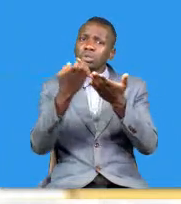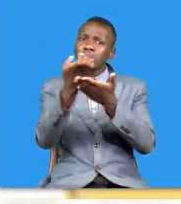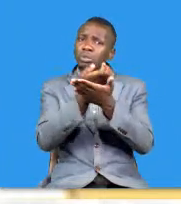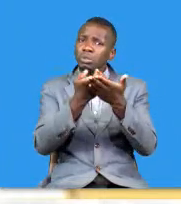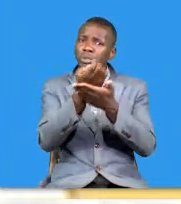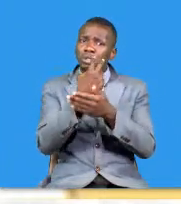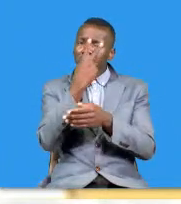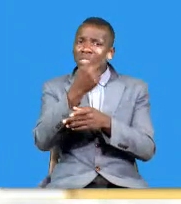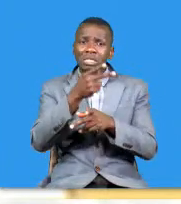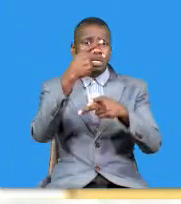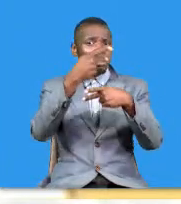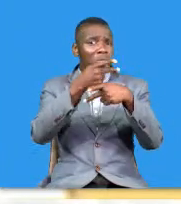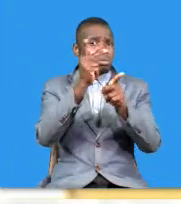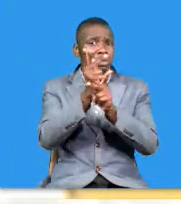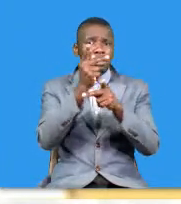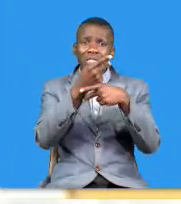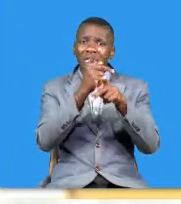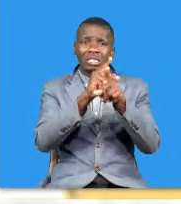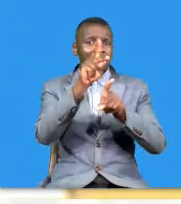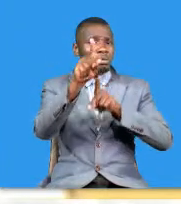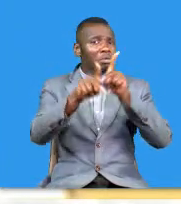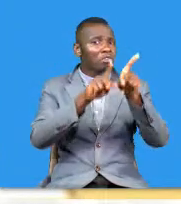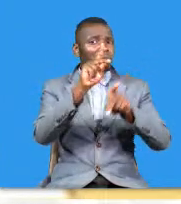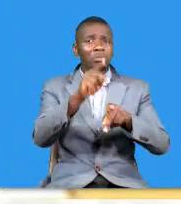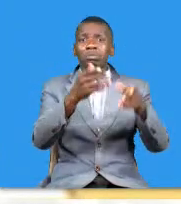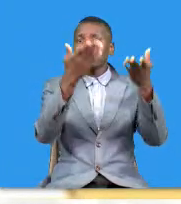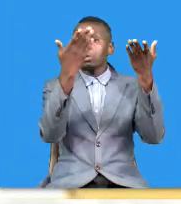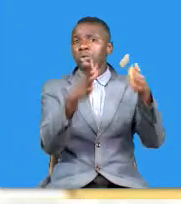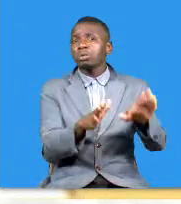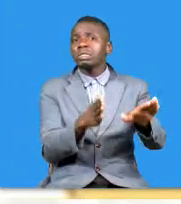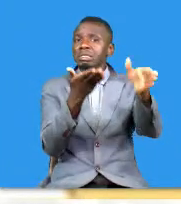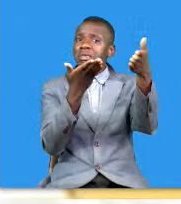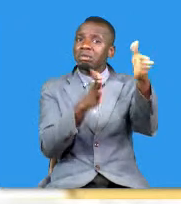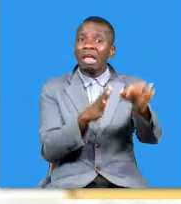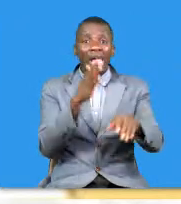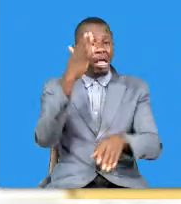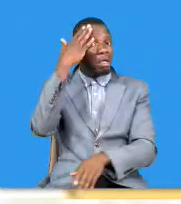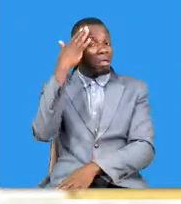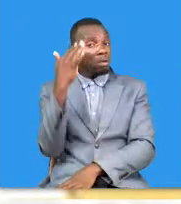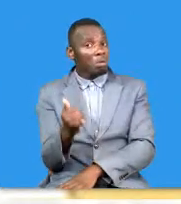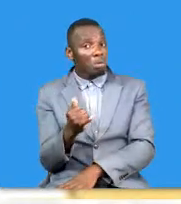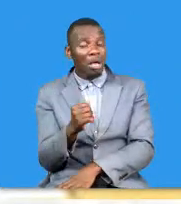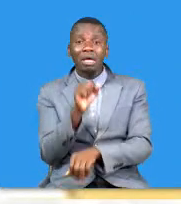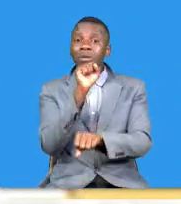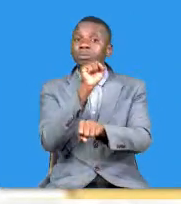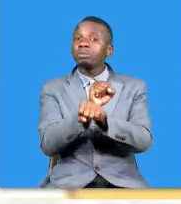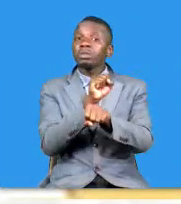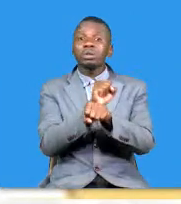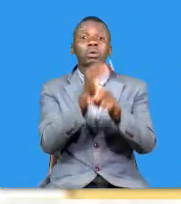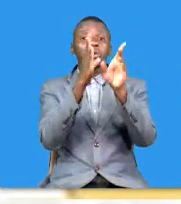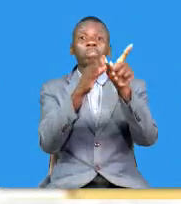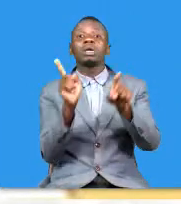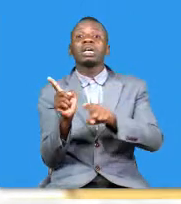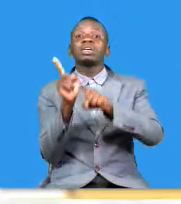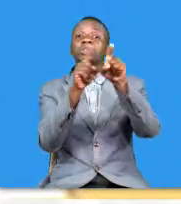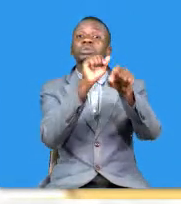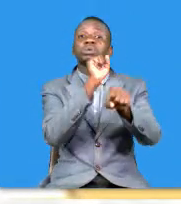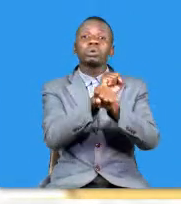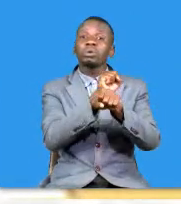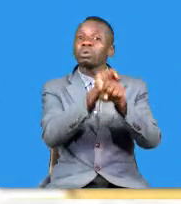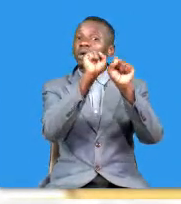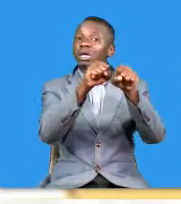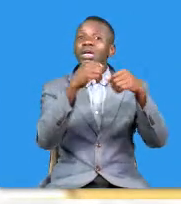Productive man-hours are lost annually because workers cannot report for work,